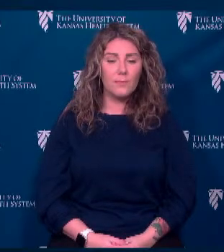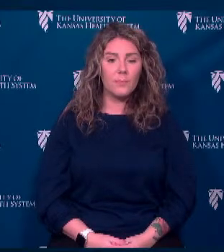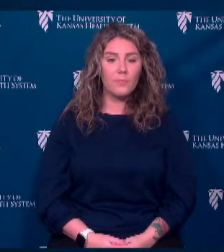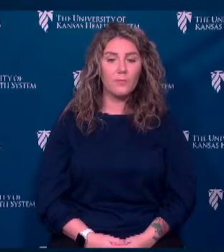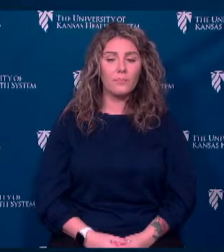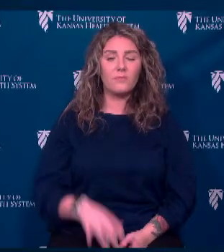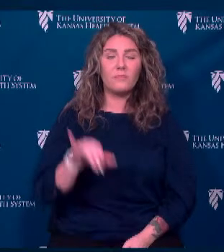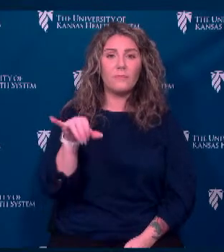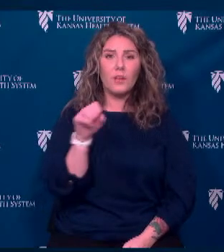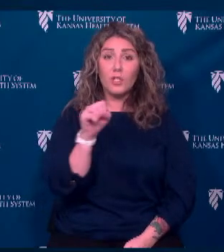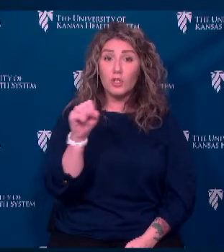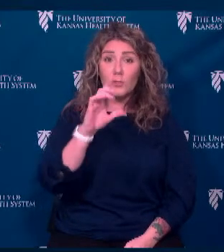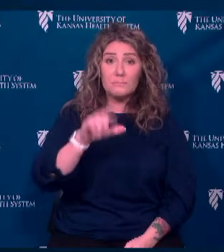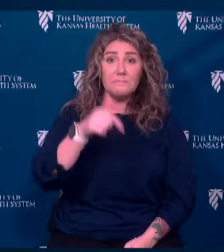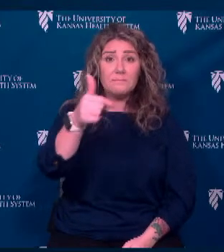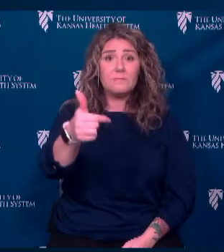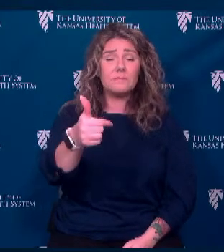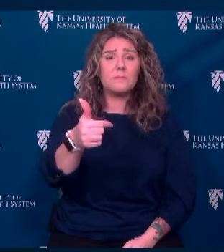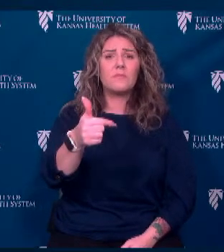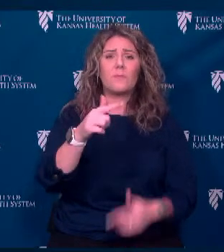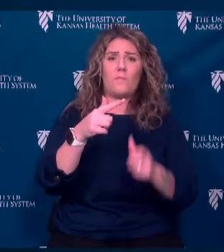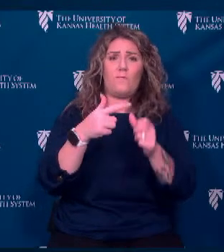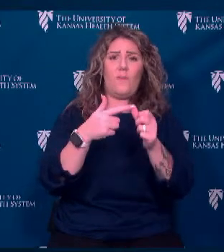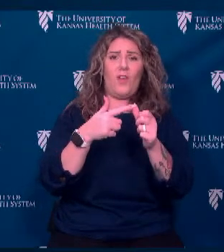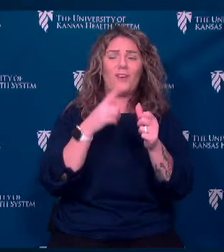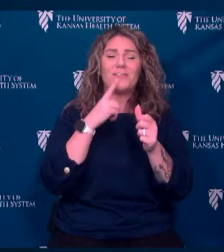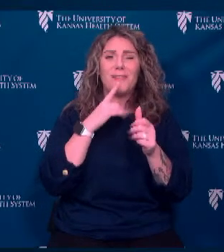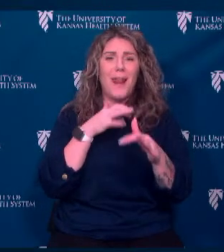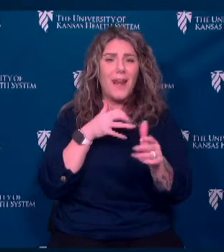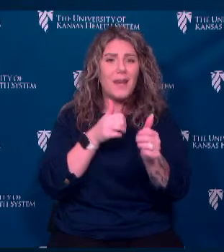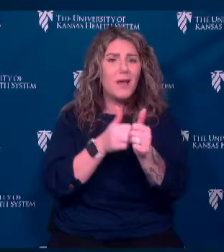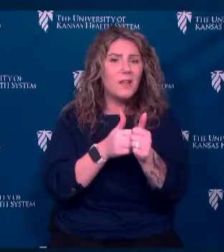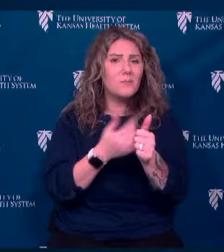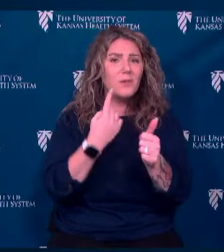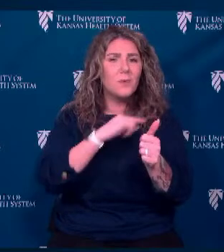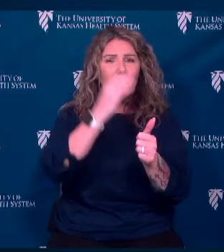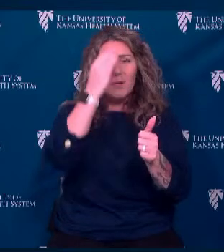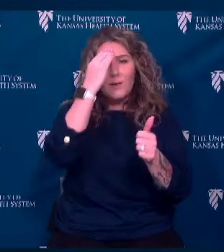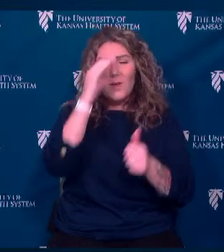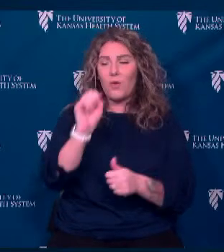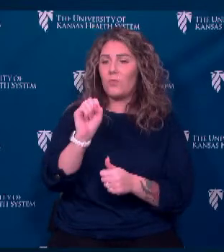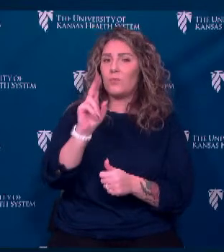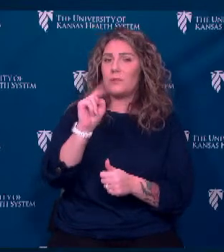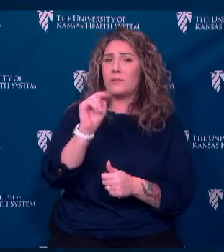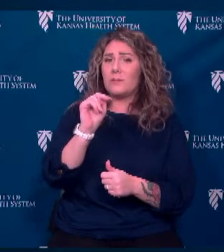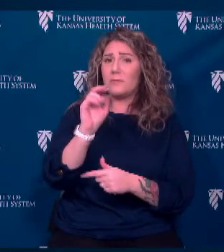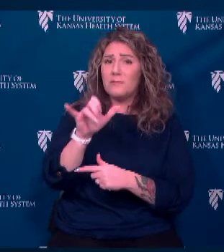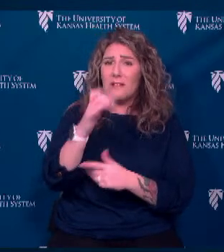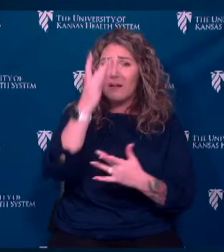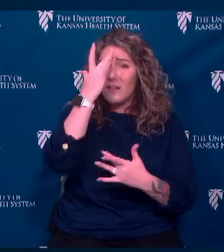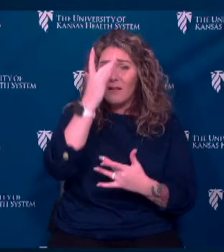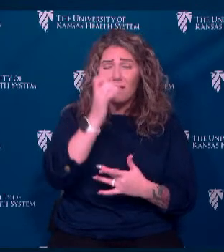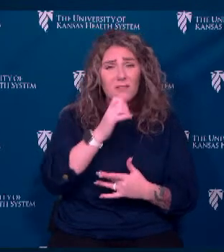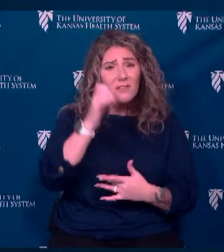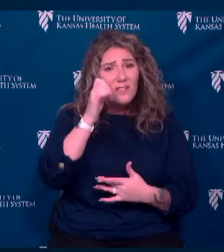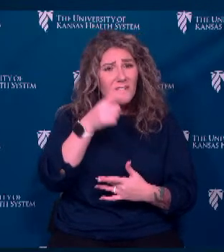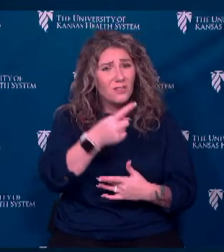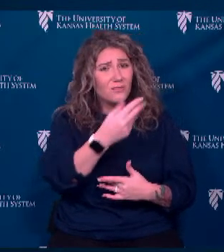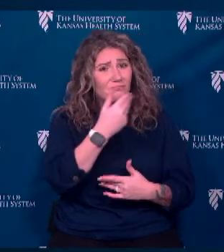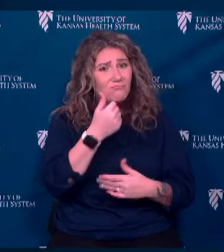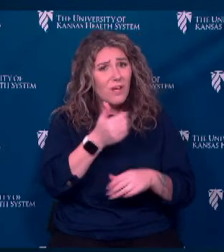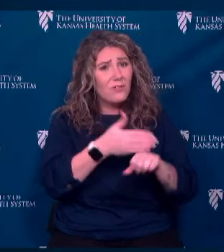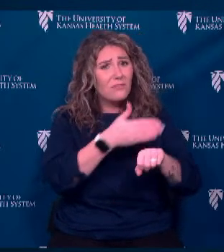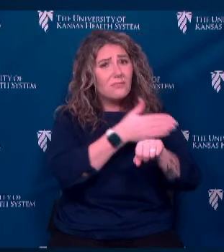Jess, I'm going to turn to you now. Jess, first of all, you have to give us an update. We know that Sunny was ill yesterday. Is she better? Things going to get okay in your